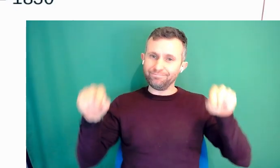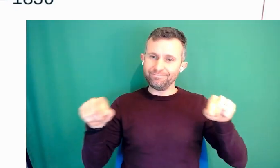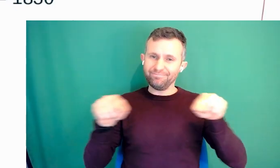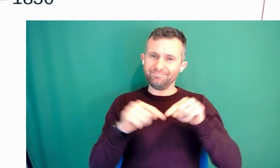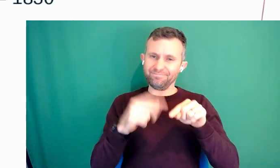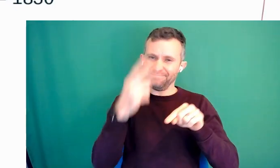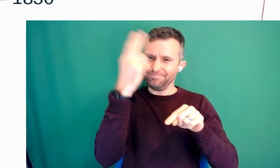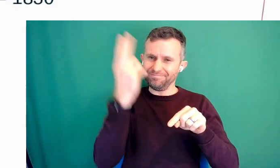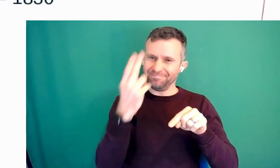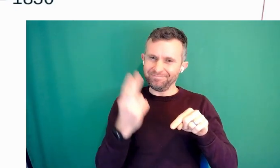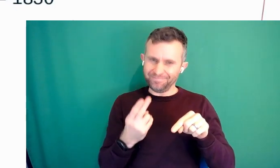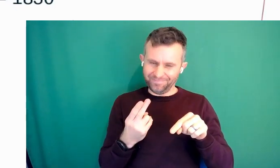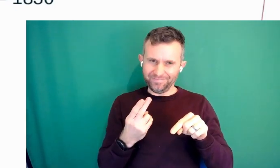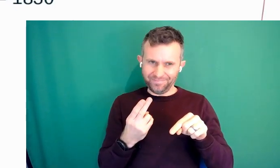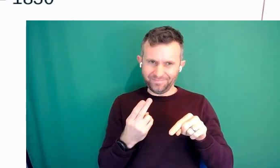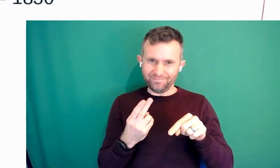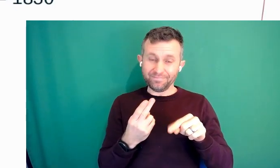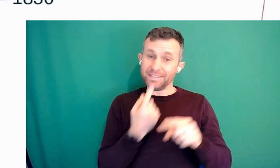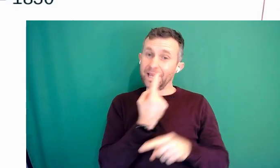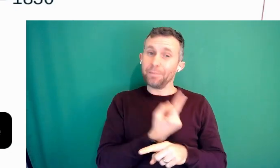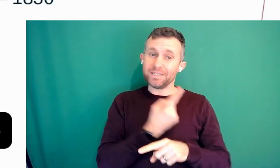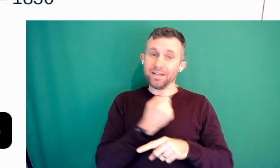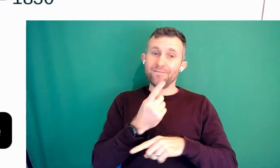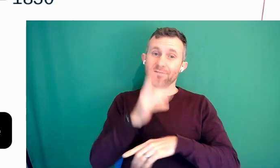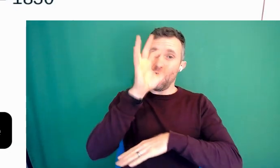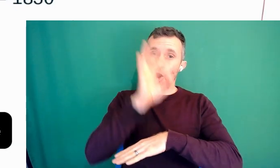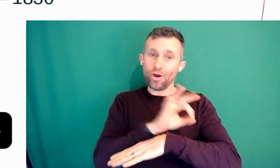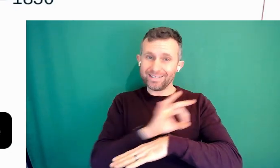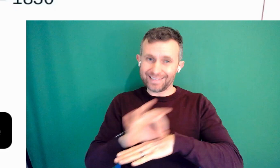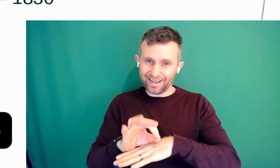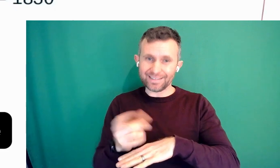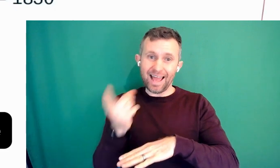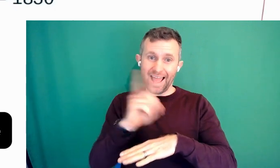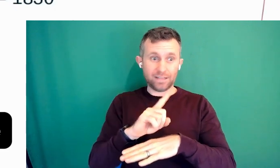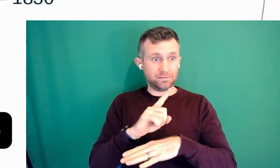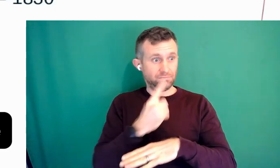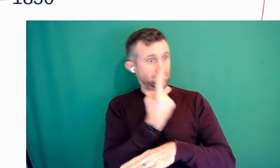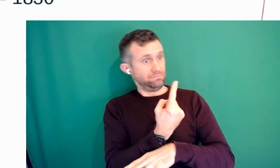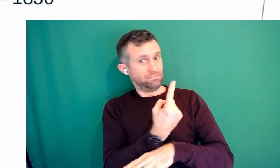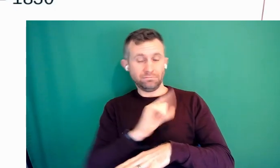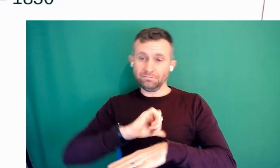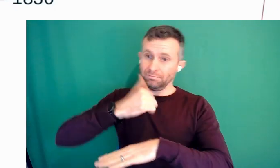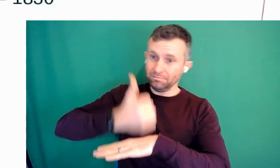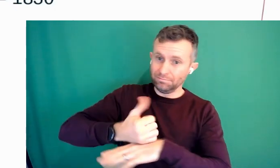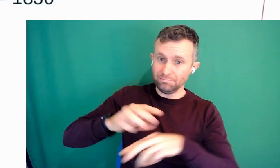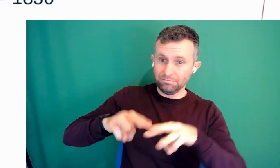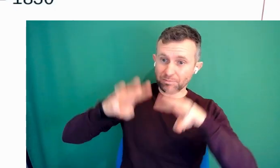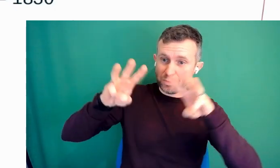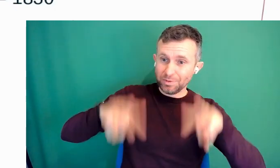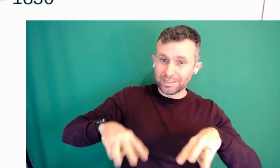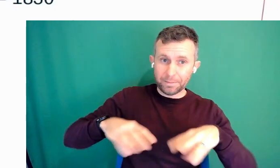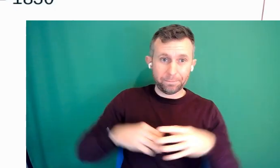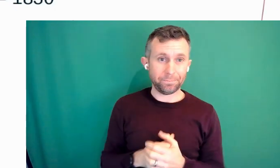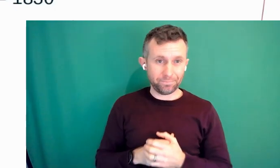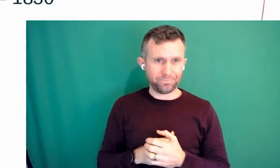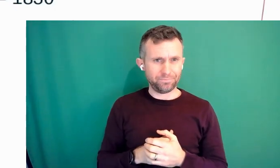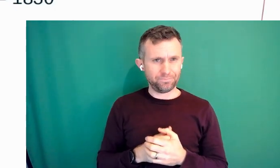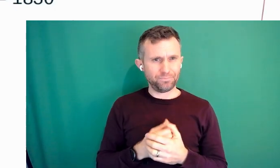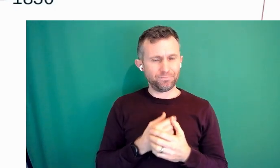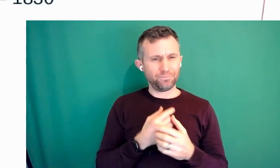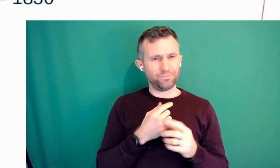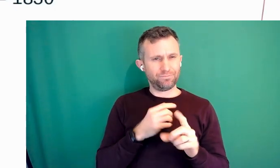painted. He doesn't look it, but that's largely due to the efforts of Lawrence, who was very good at flattering his